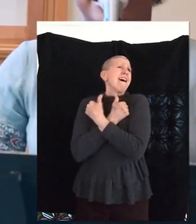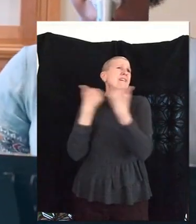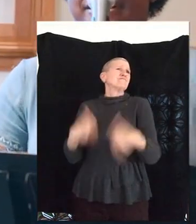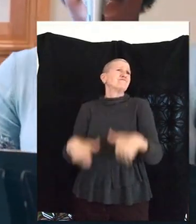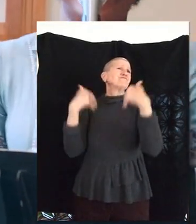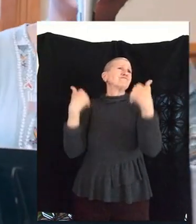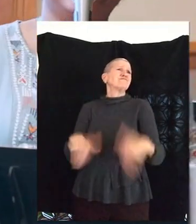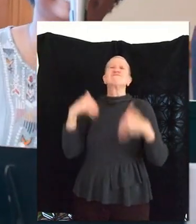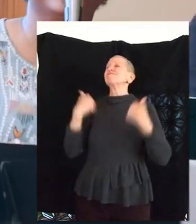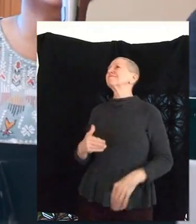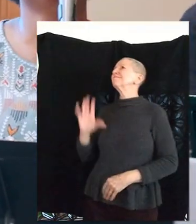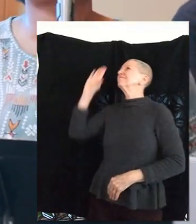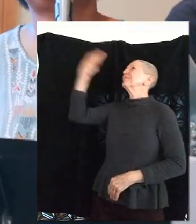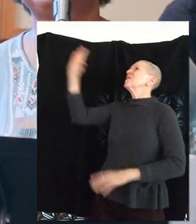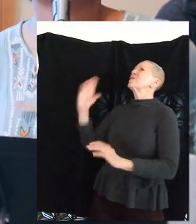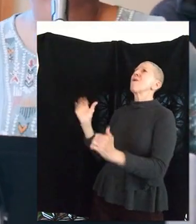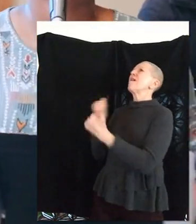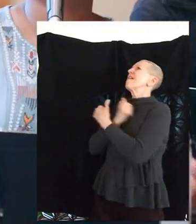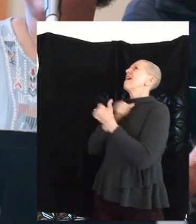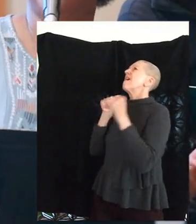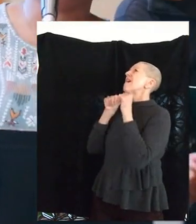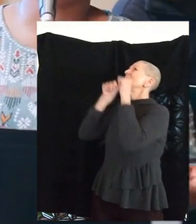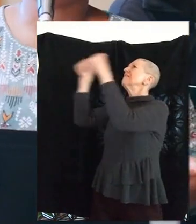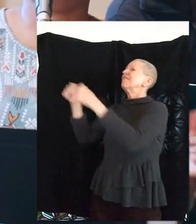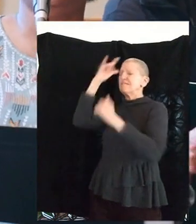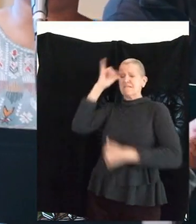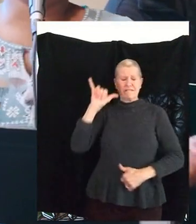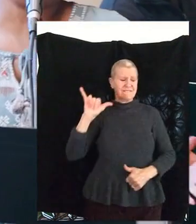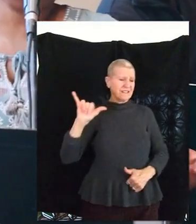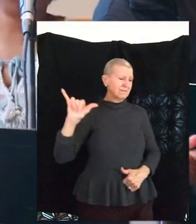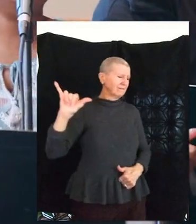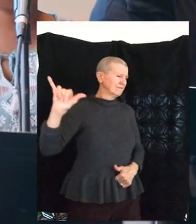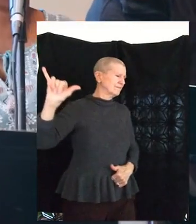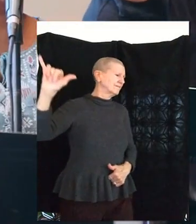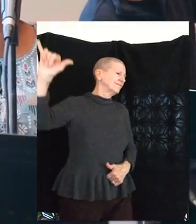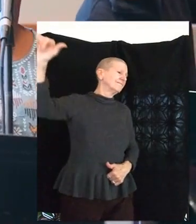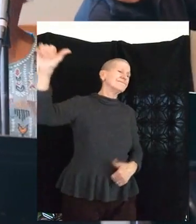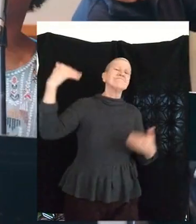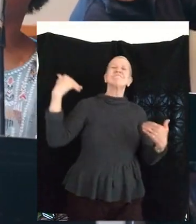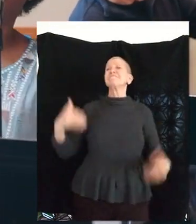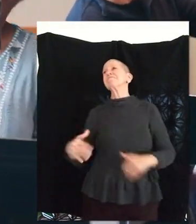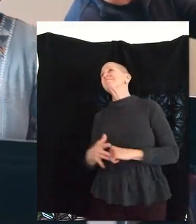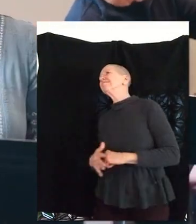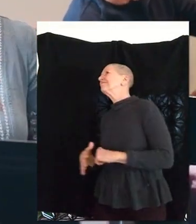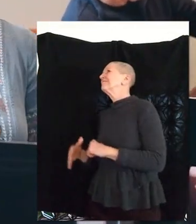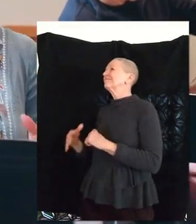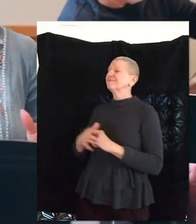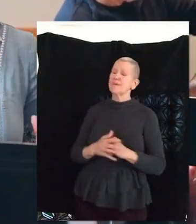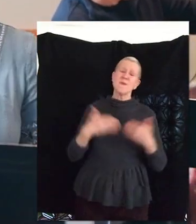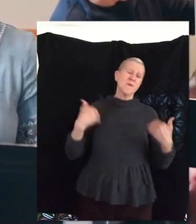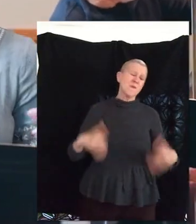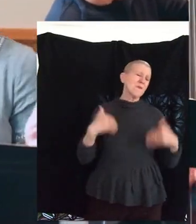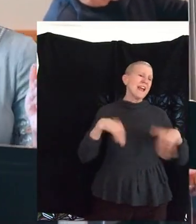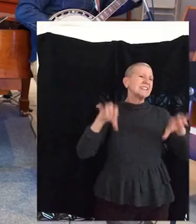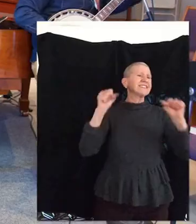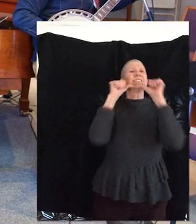is everlasting. Your love is lasting. Your love is